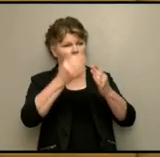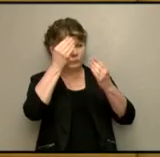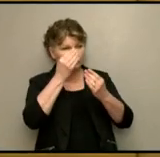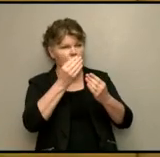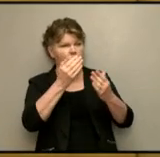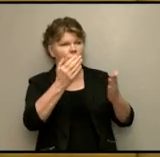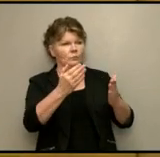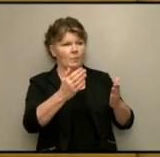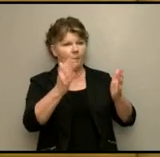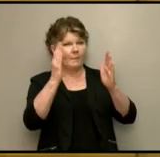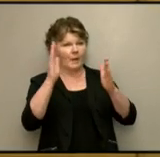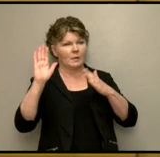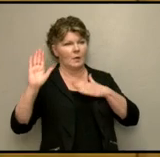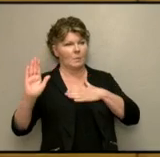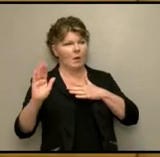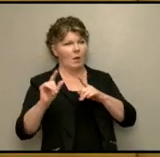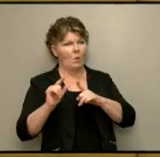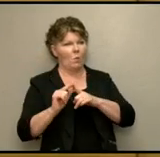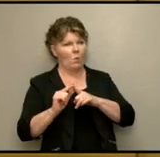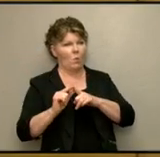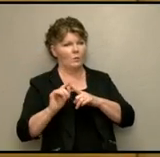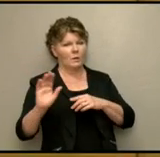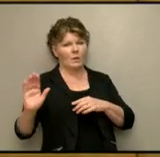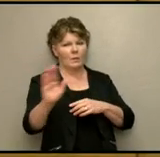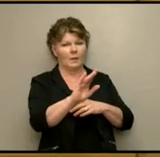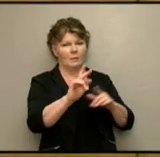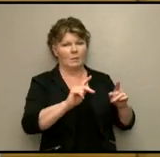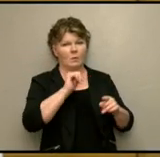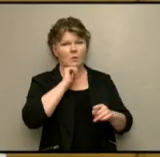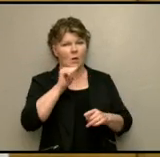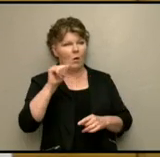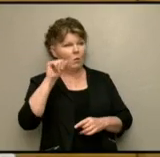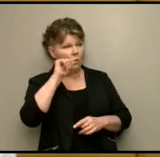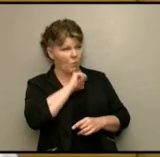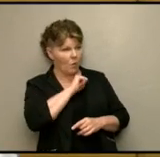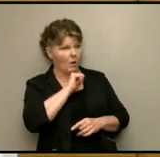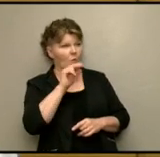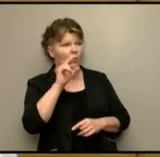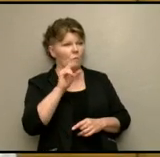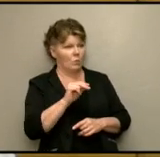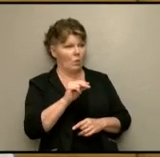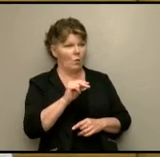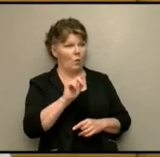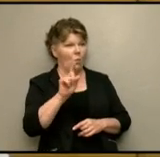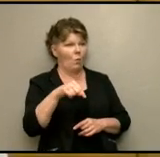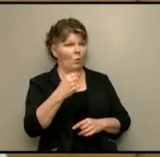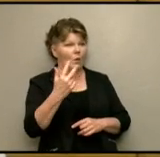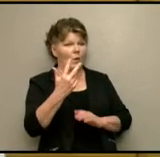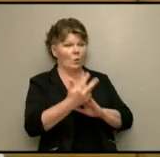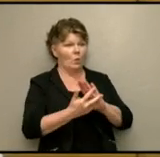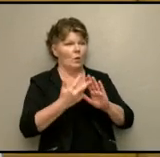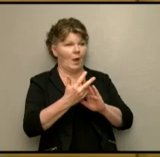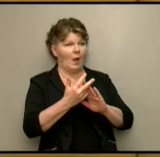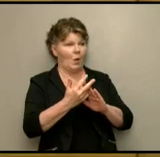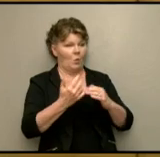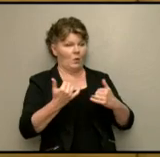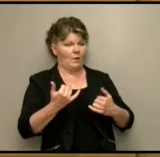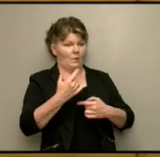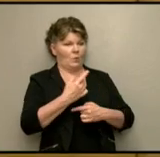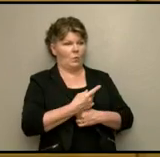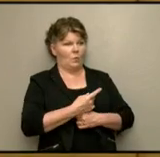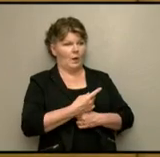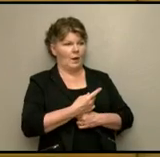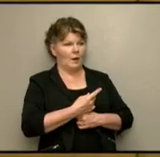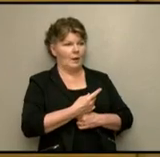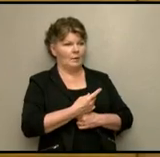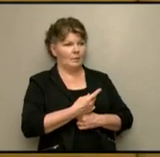and give ear to my words, for these people are not drunk as you suppose, since it is only the third hour of the day. But this is what